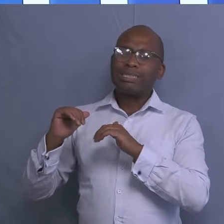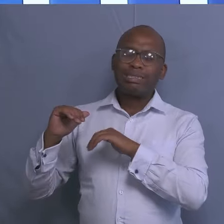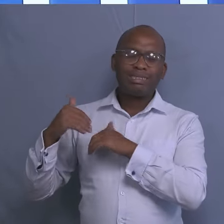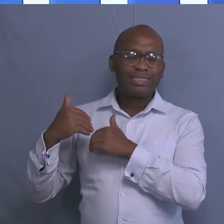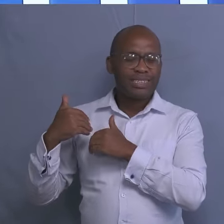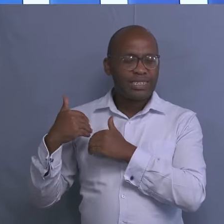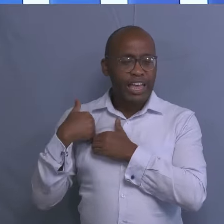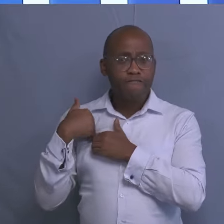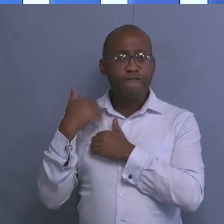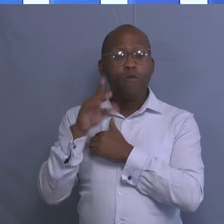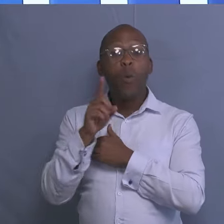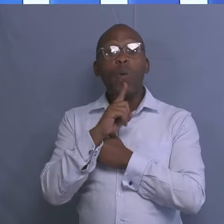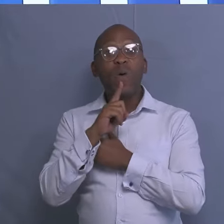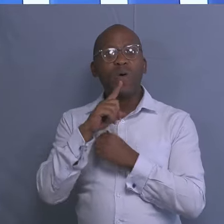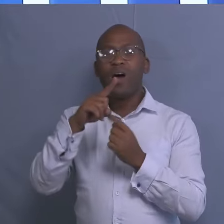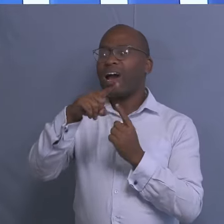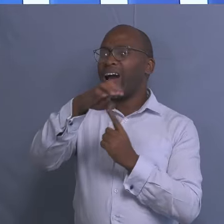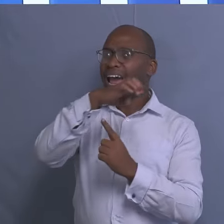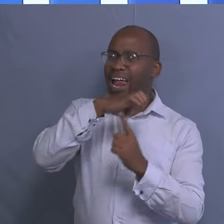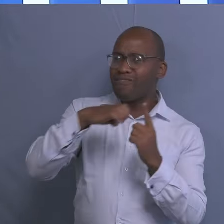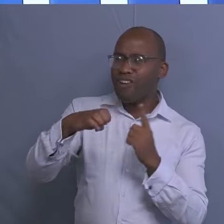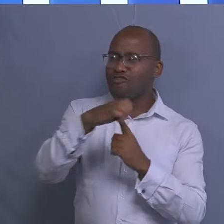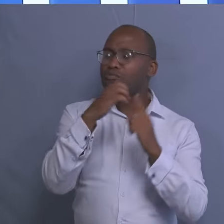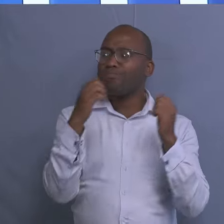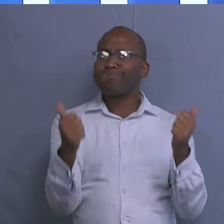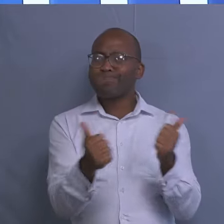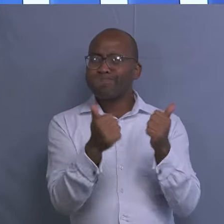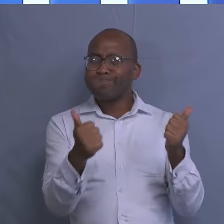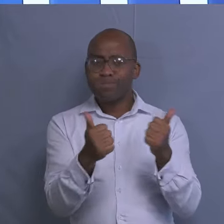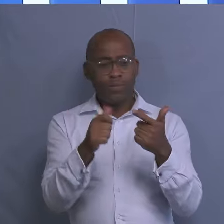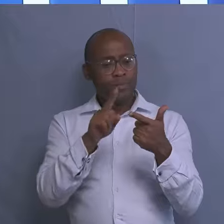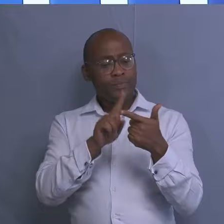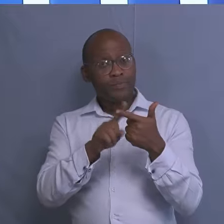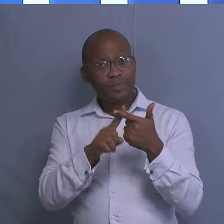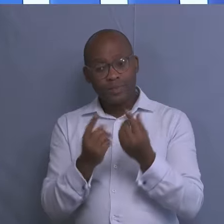to the environment. It improves soil health.